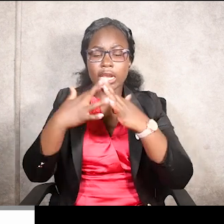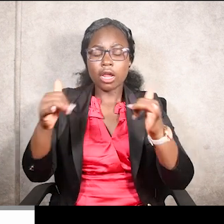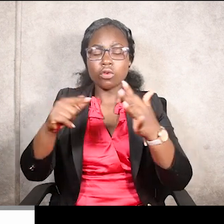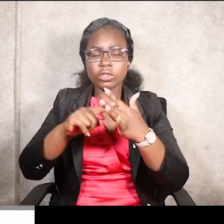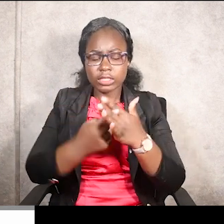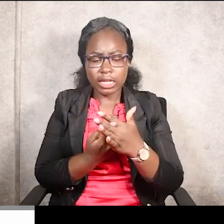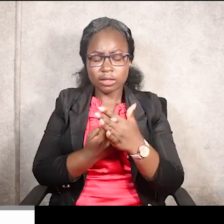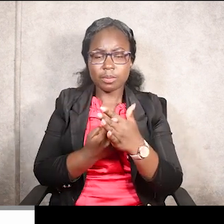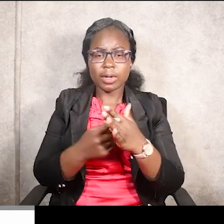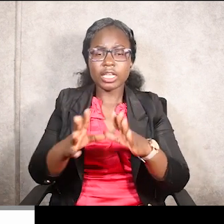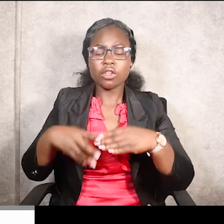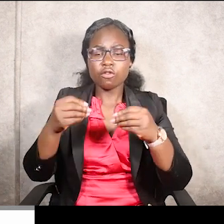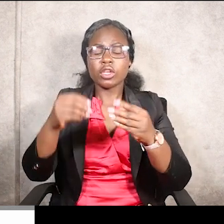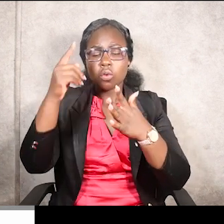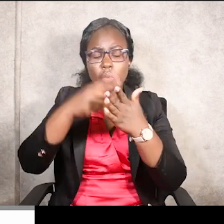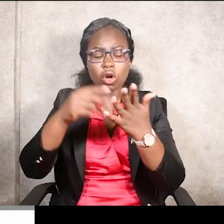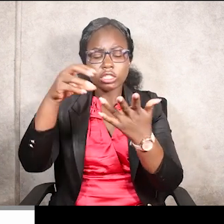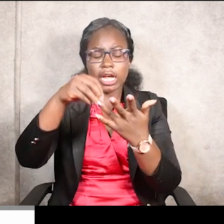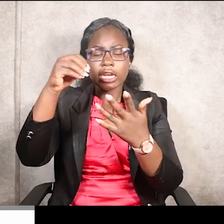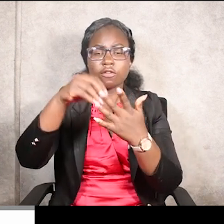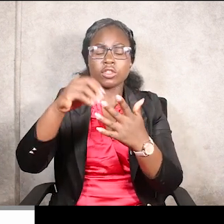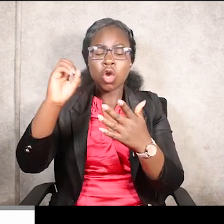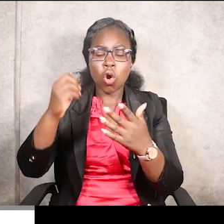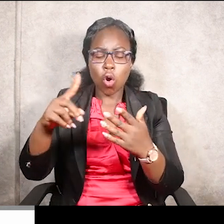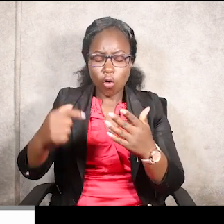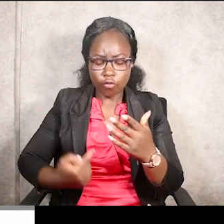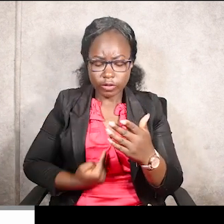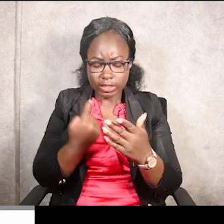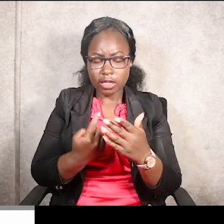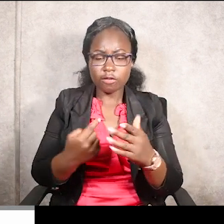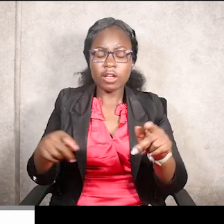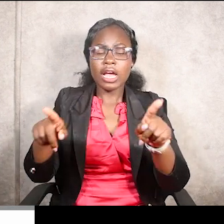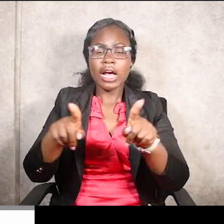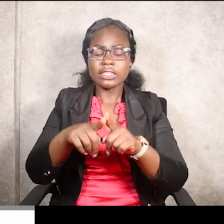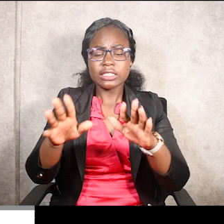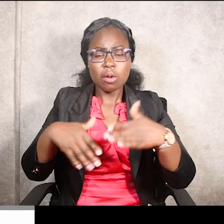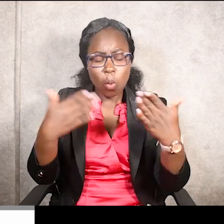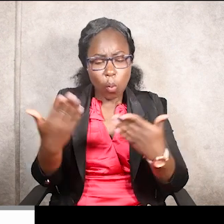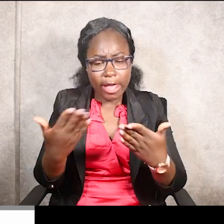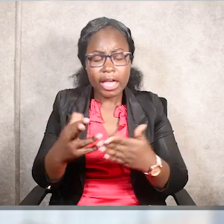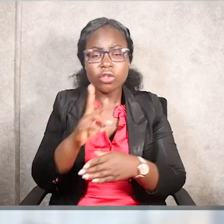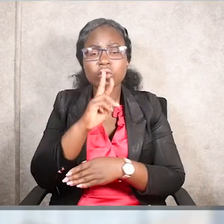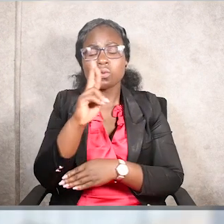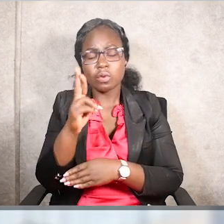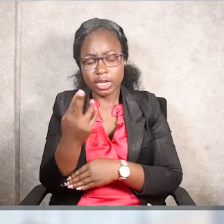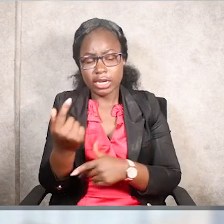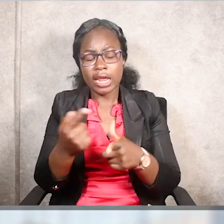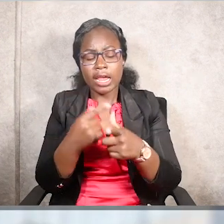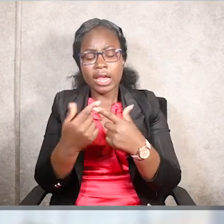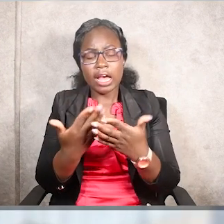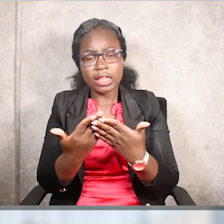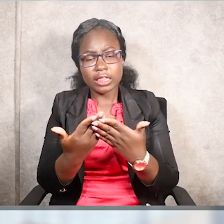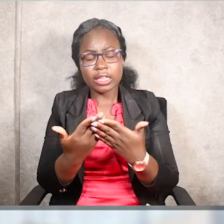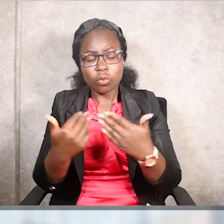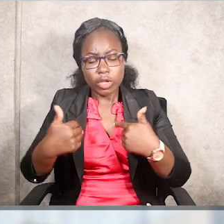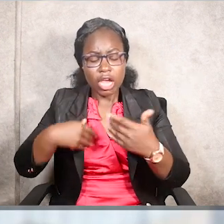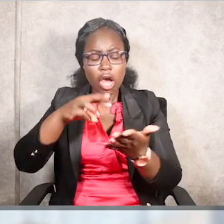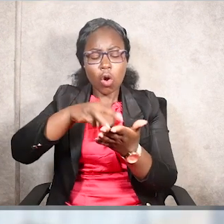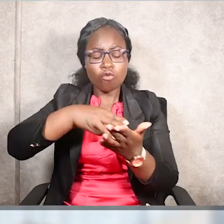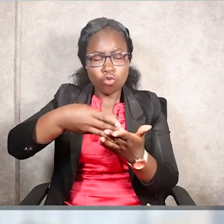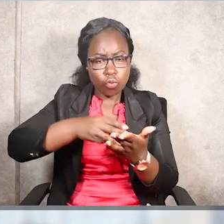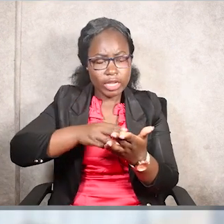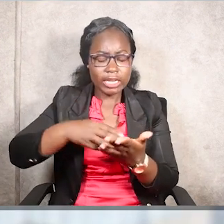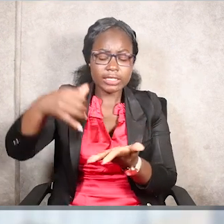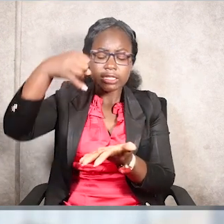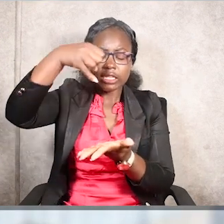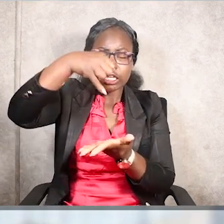conducting a SWOT analysis of self and determine where you are at, and then where weaknesses are